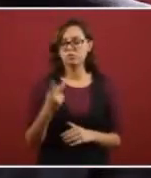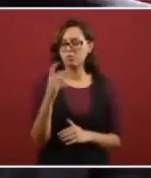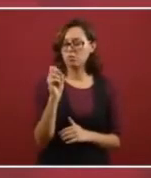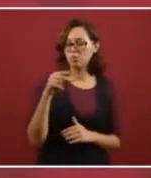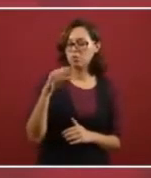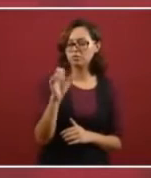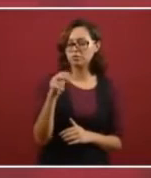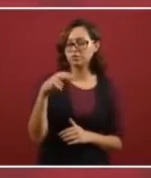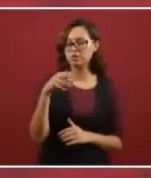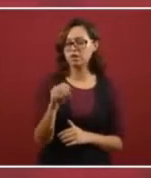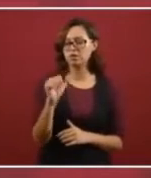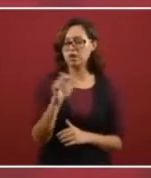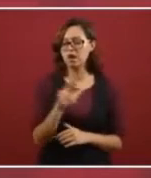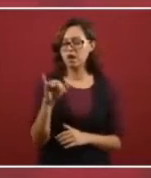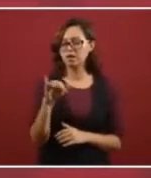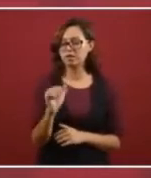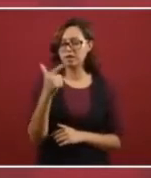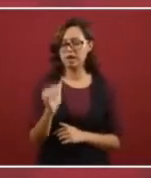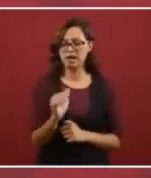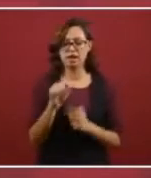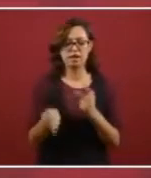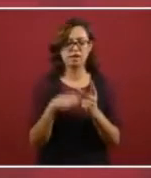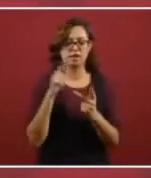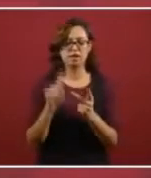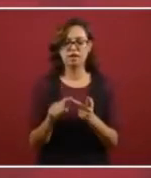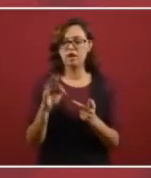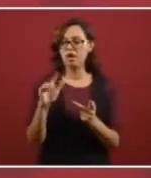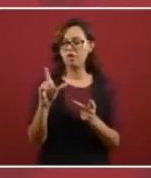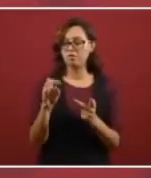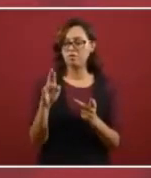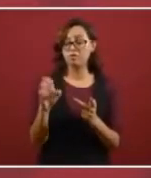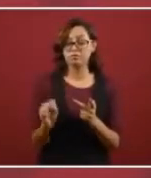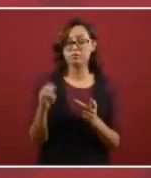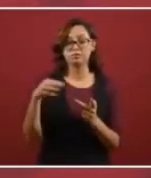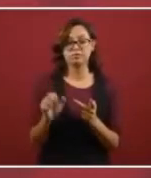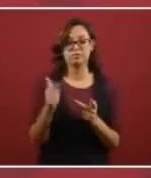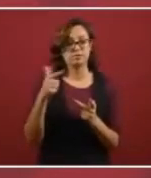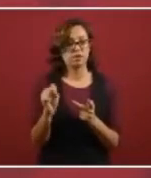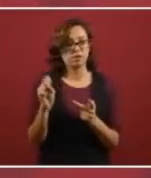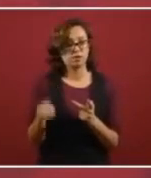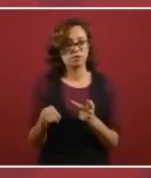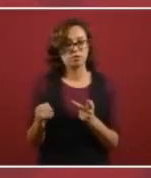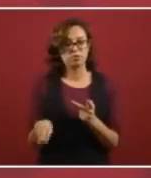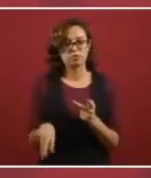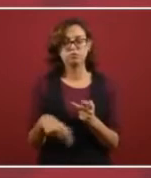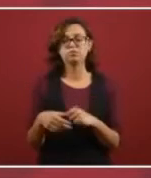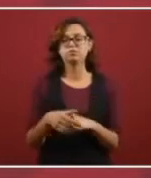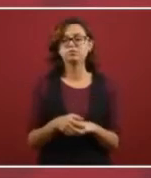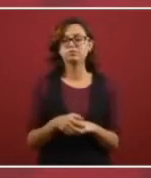one see any of the other glorious magong